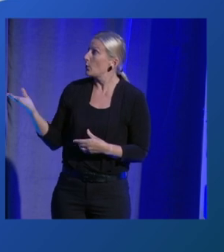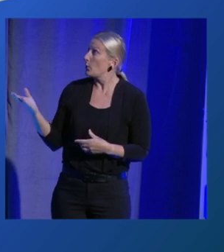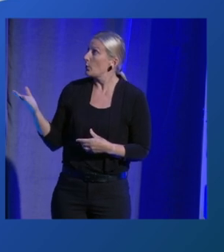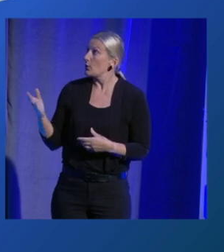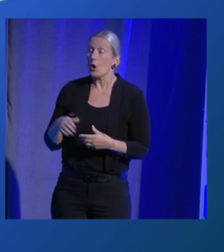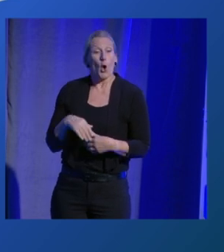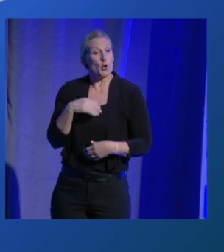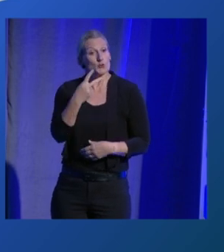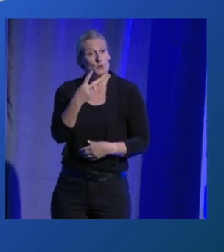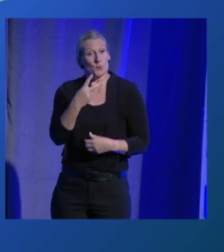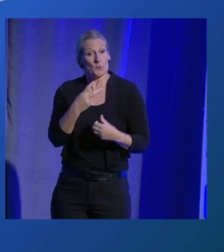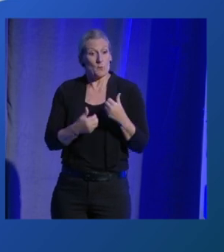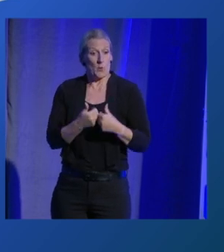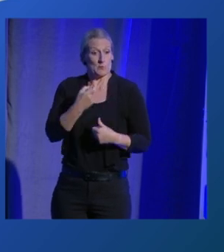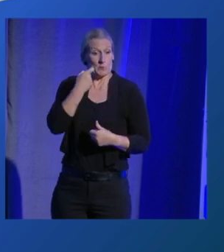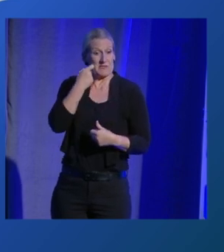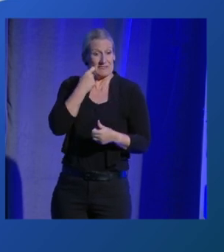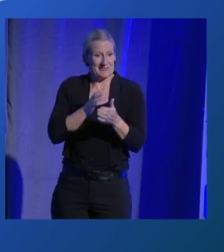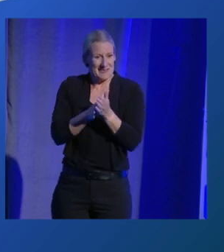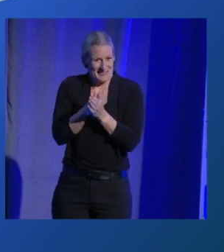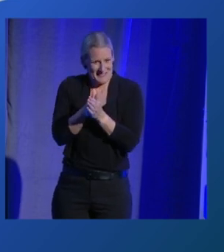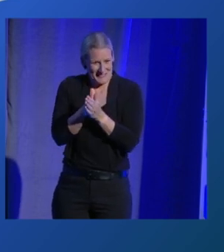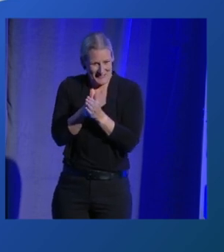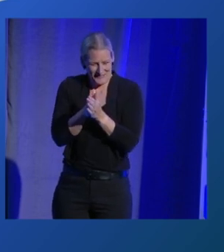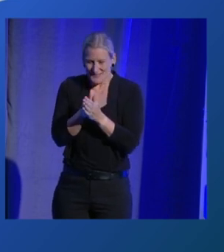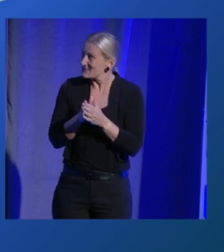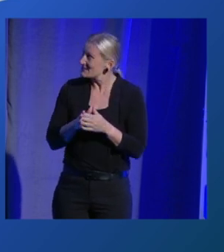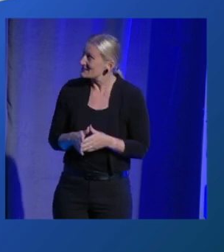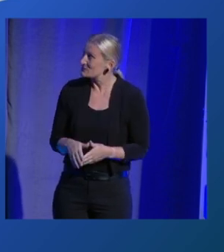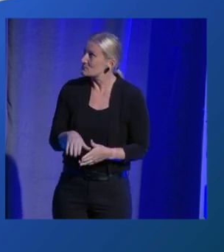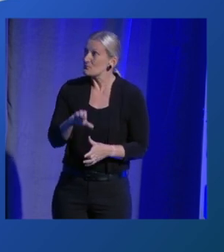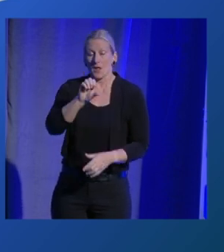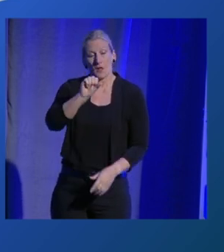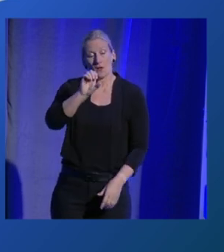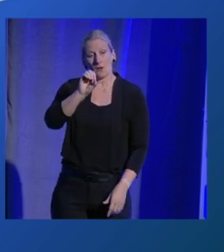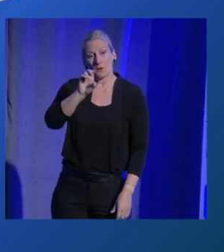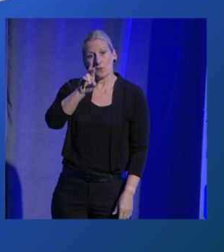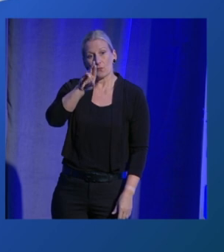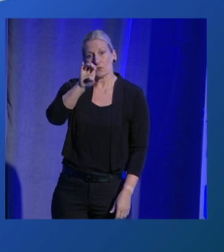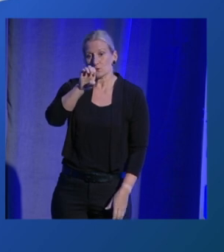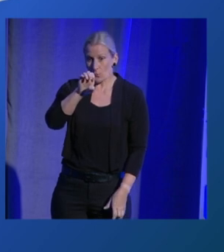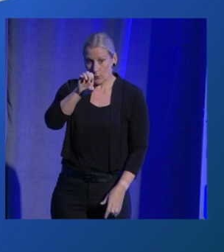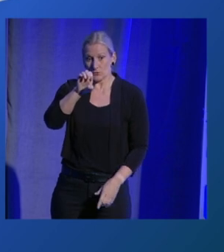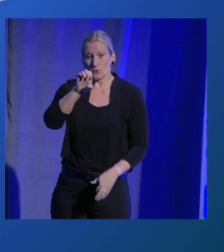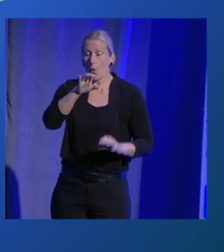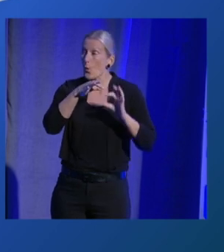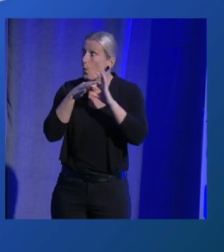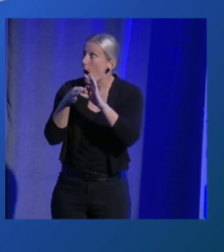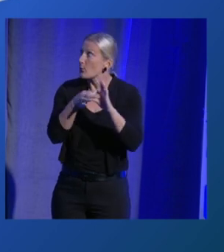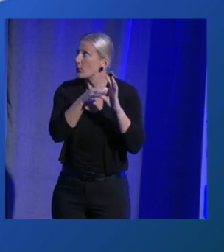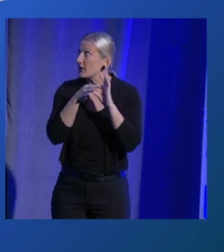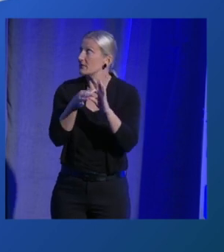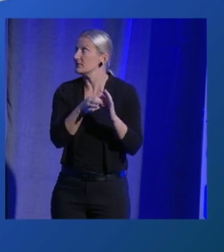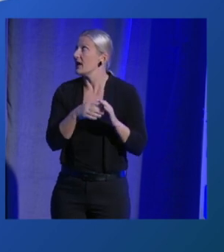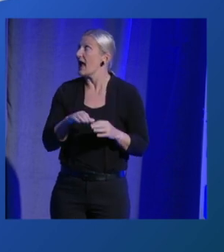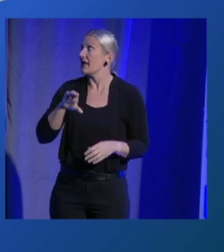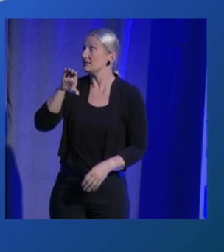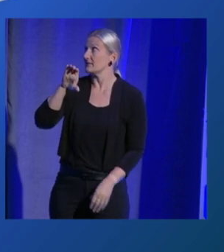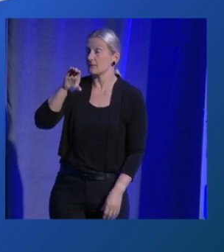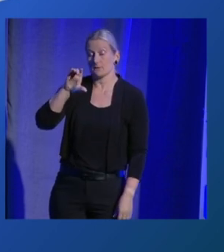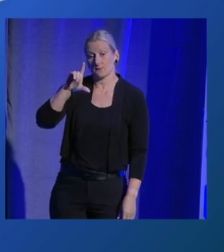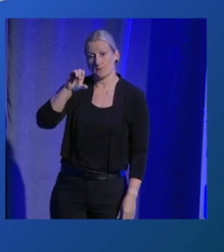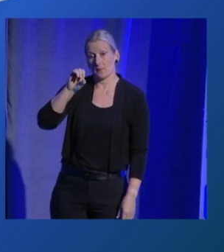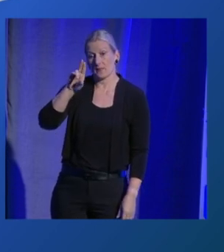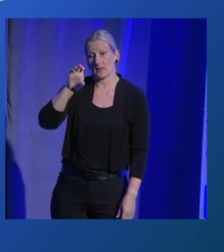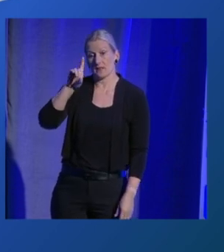from the radian Earth Foundation The Source cooperative and the cloud native geospatial Foundation they're both very interesting